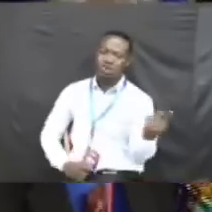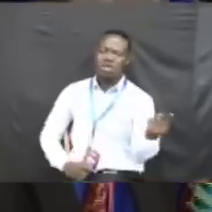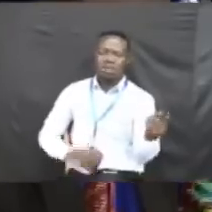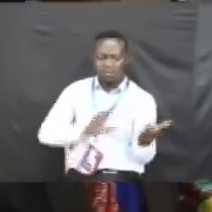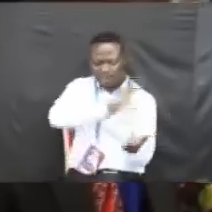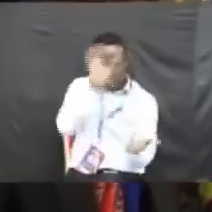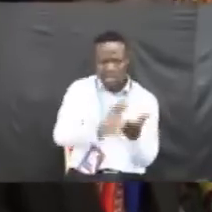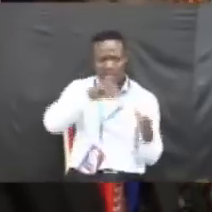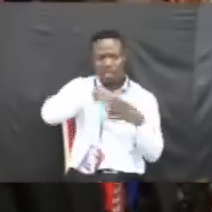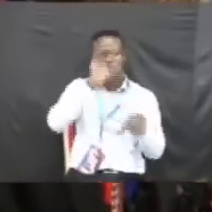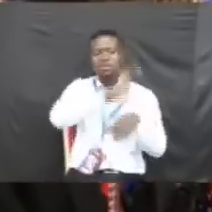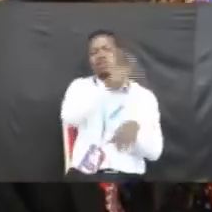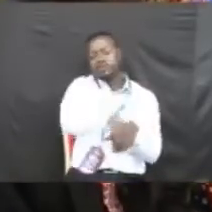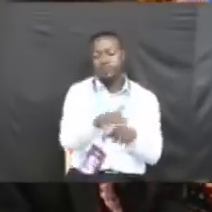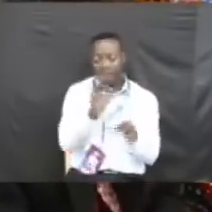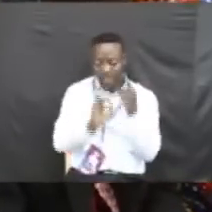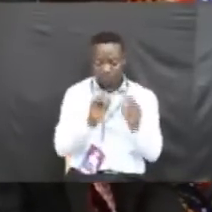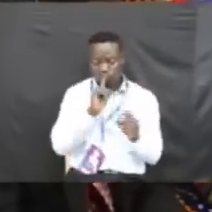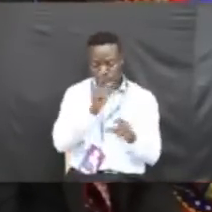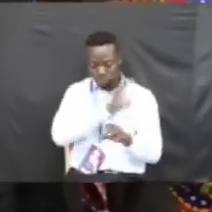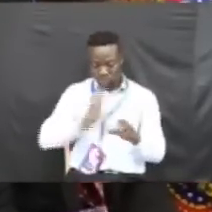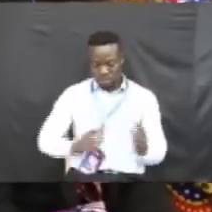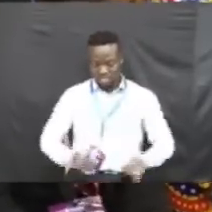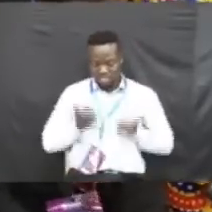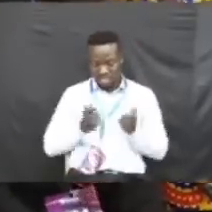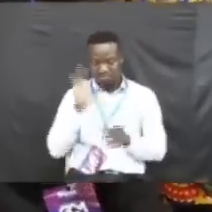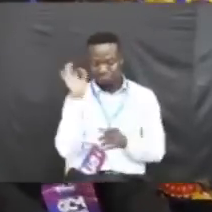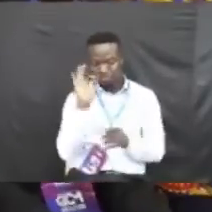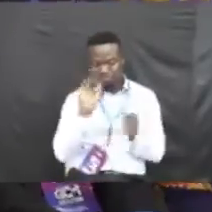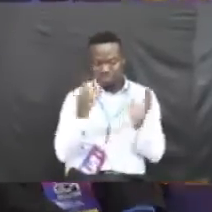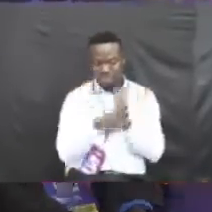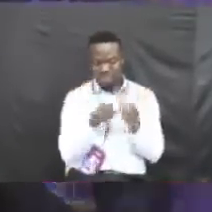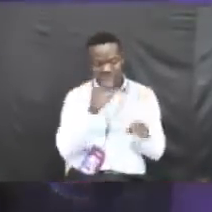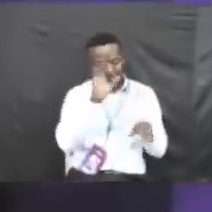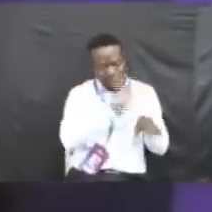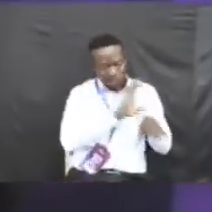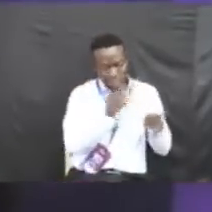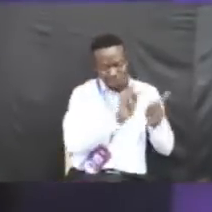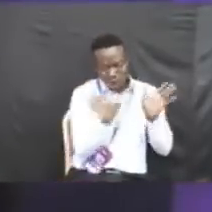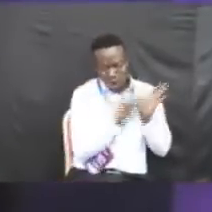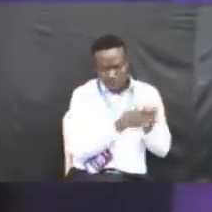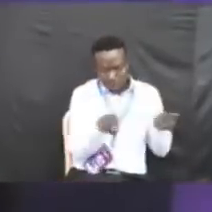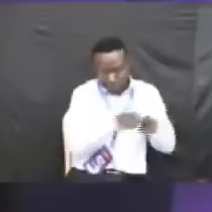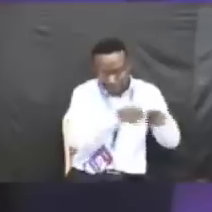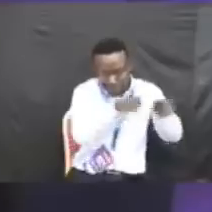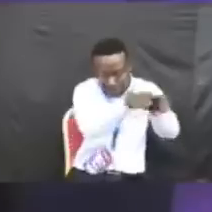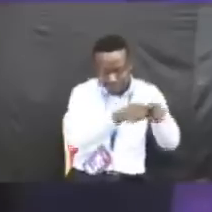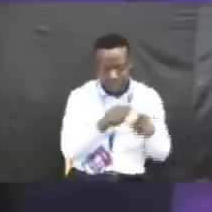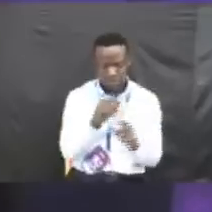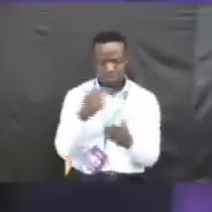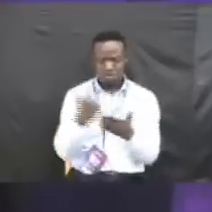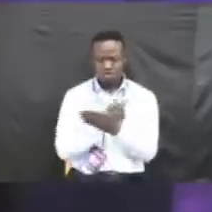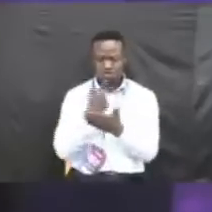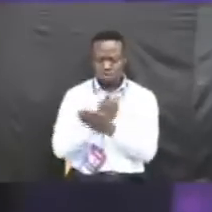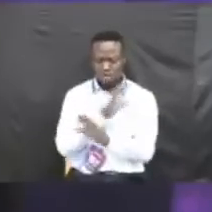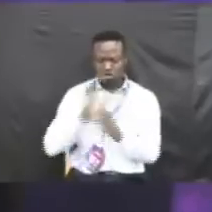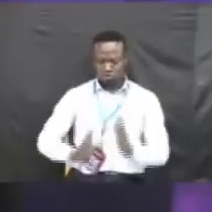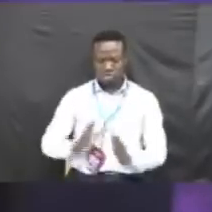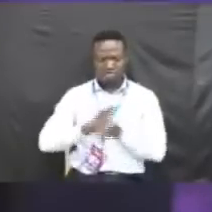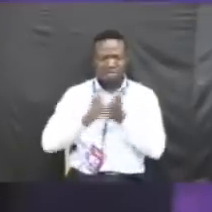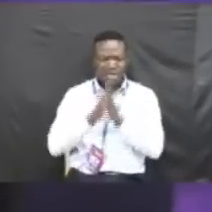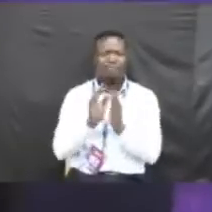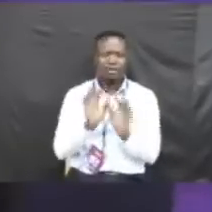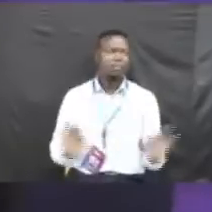the life of Christ is preached and lived by the church, Ghanaian Christianity will be